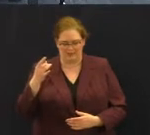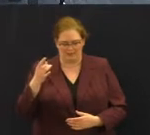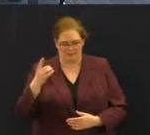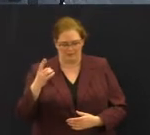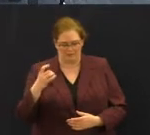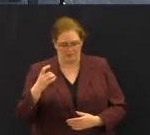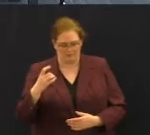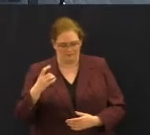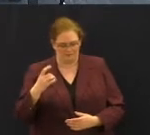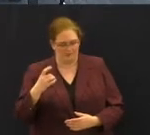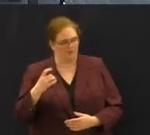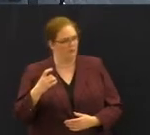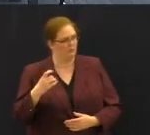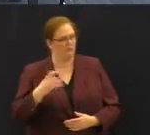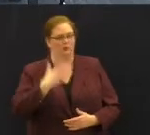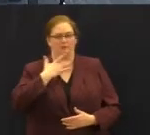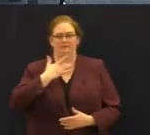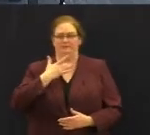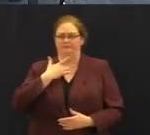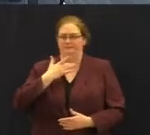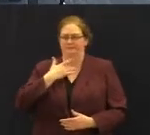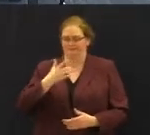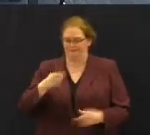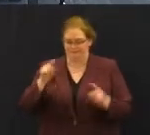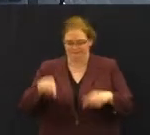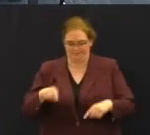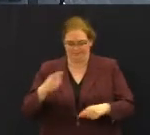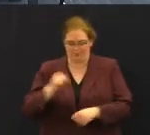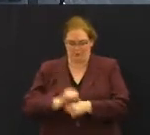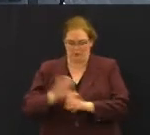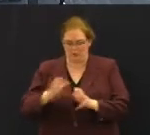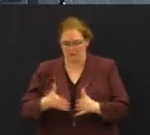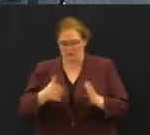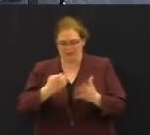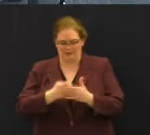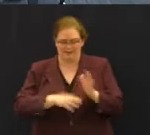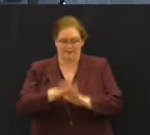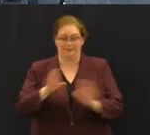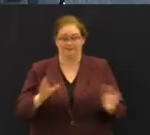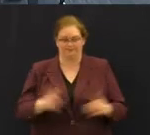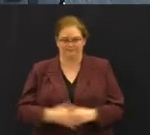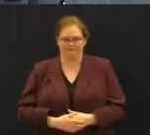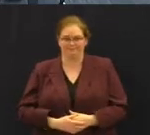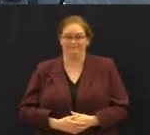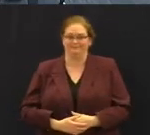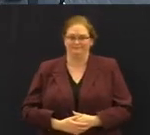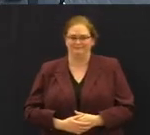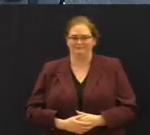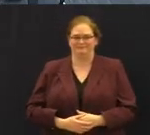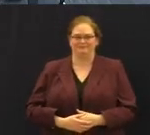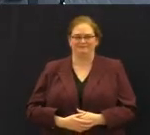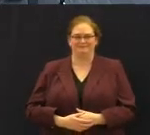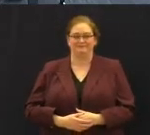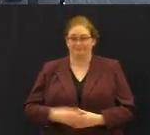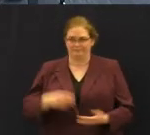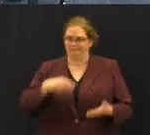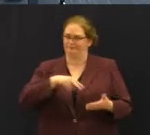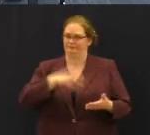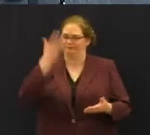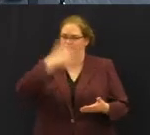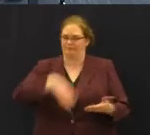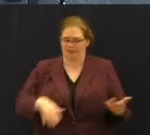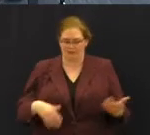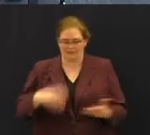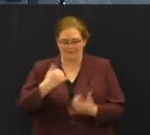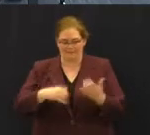Oh, look at, right there it is, workforce development. Thank you. Looking right at it. Final contract